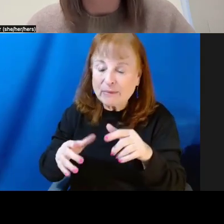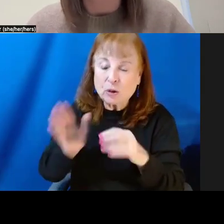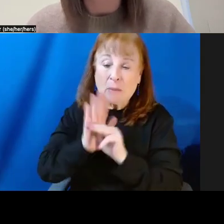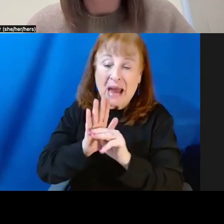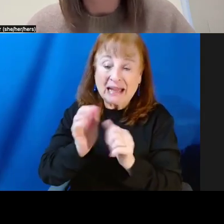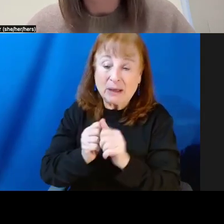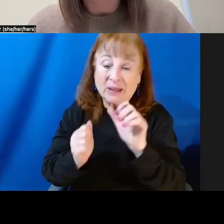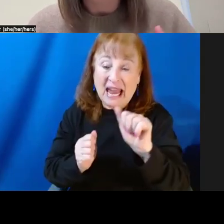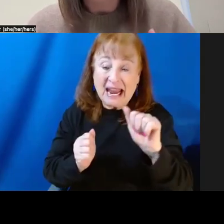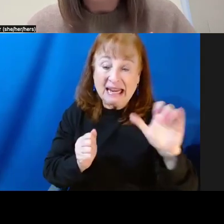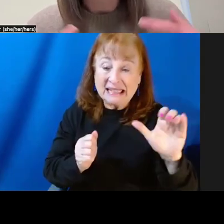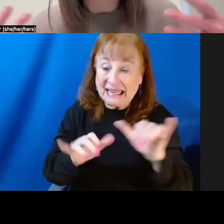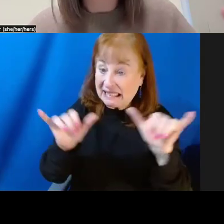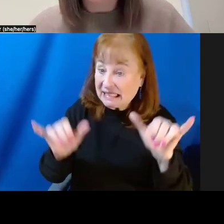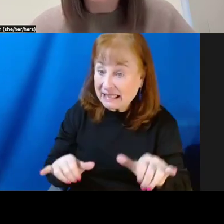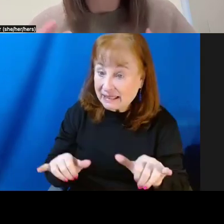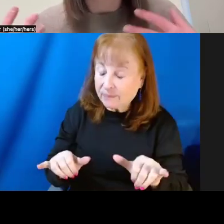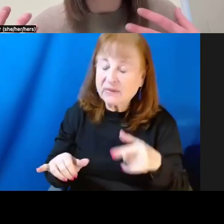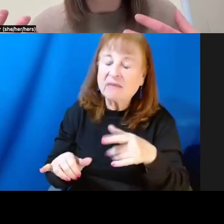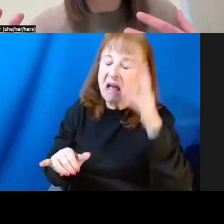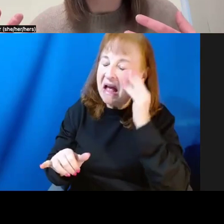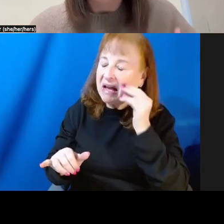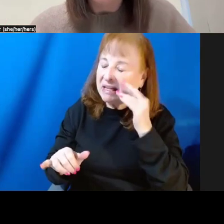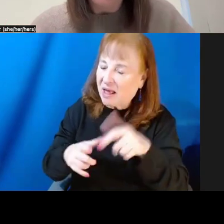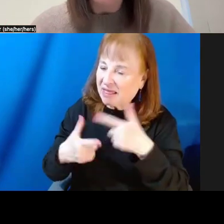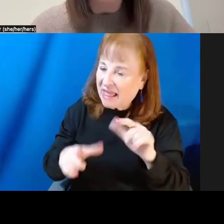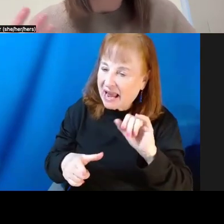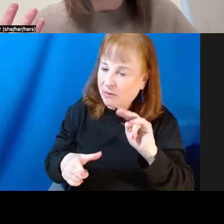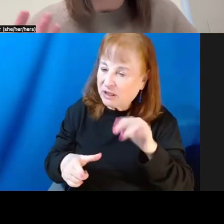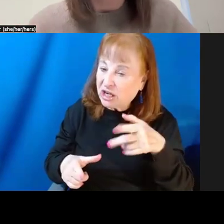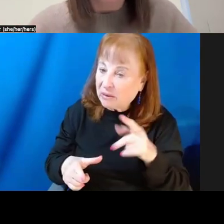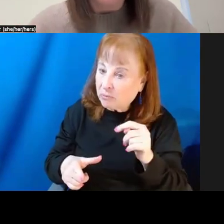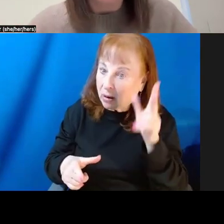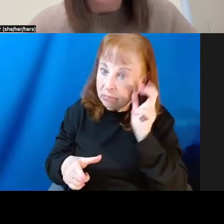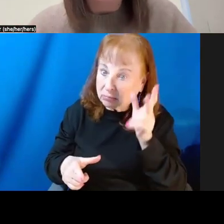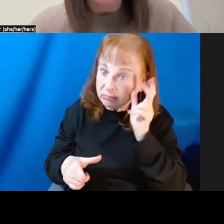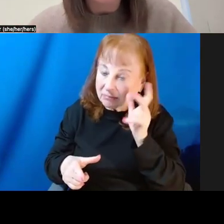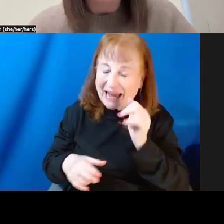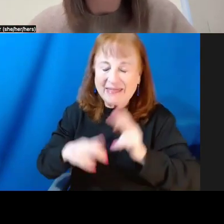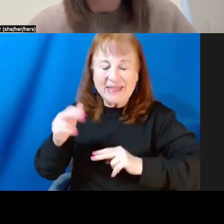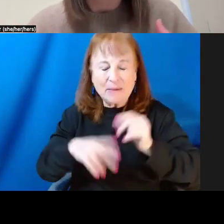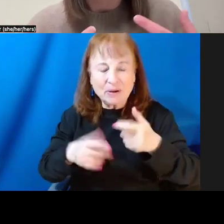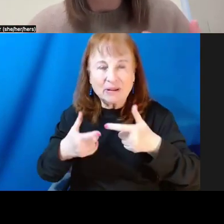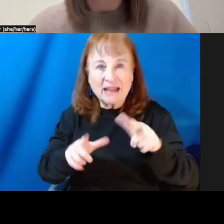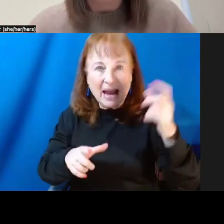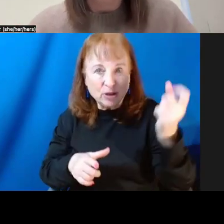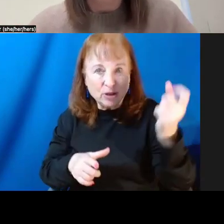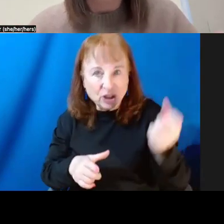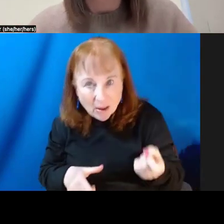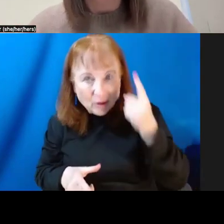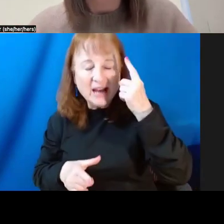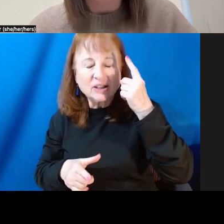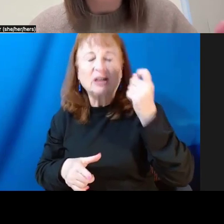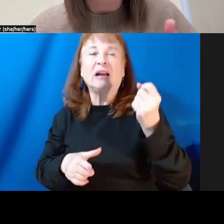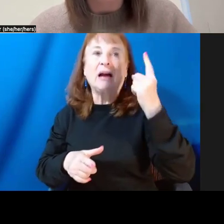systems or both. As they experience language input around them, they build their language comprehension, and comprehension